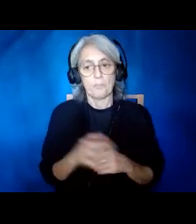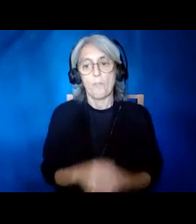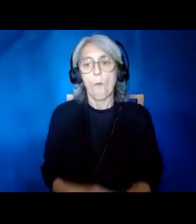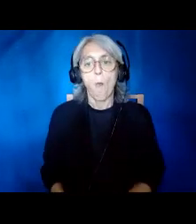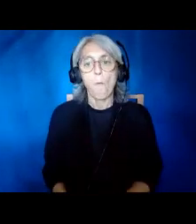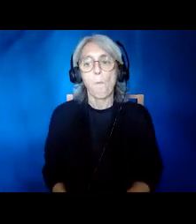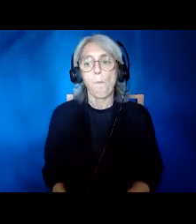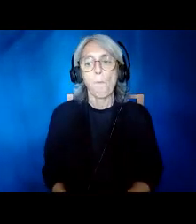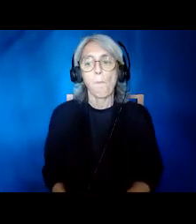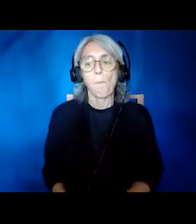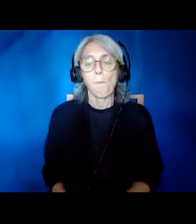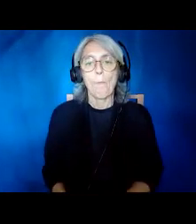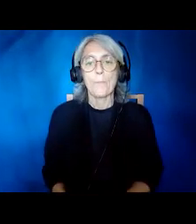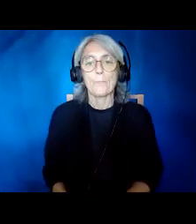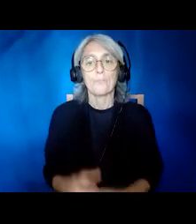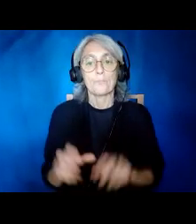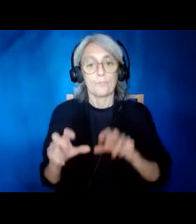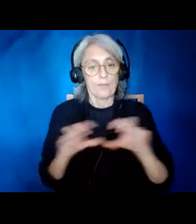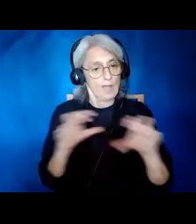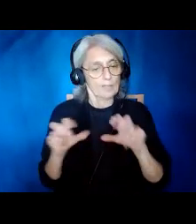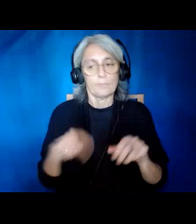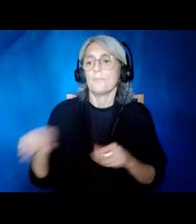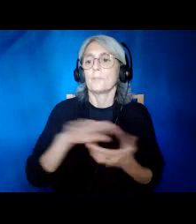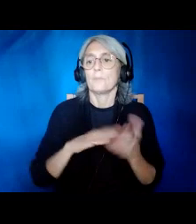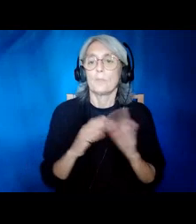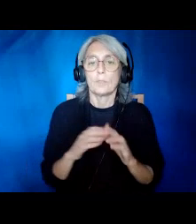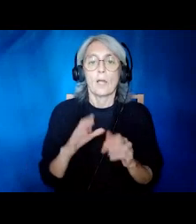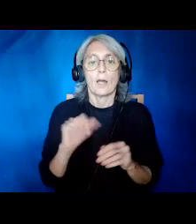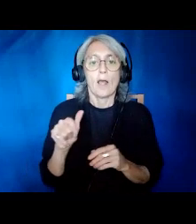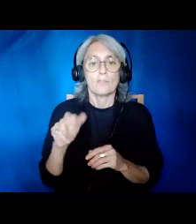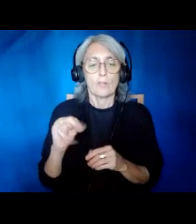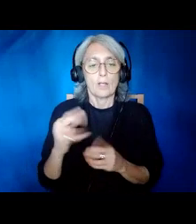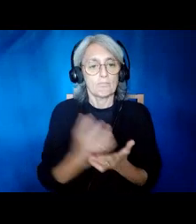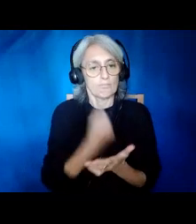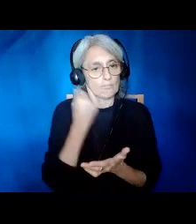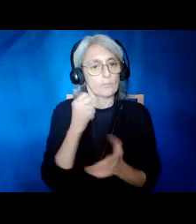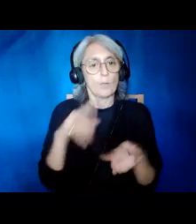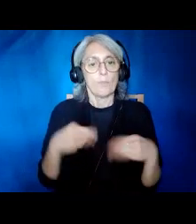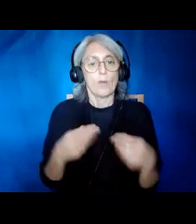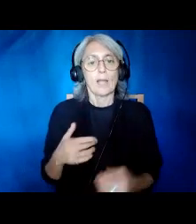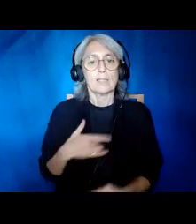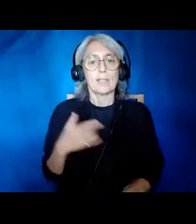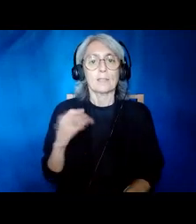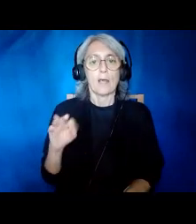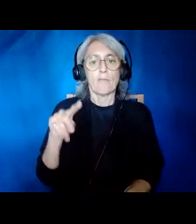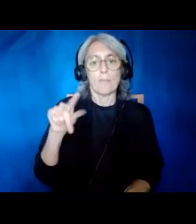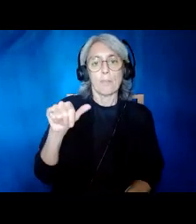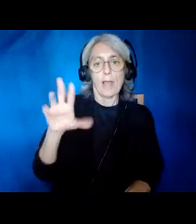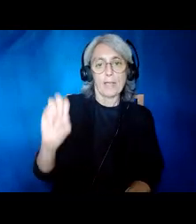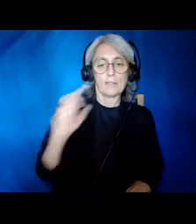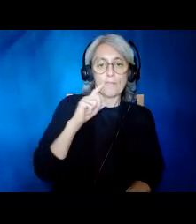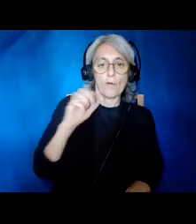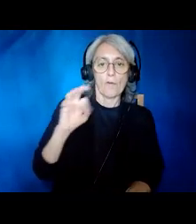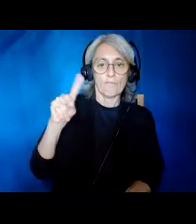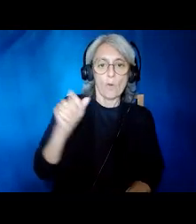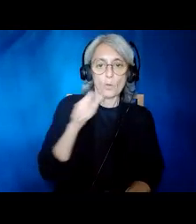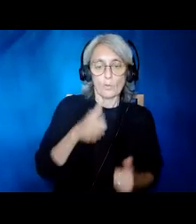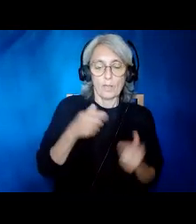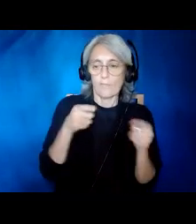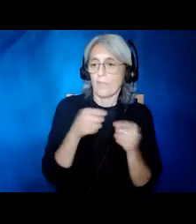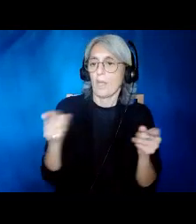being leveraged by the community and Caltrans to provide a sense of place for the folks that live there. This community effort